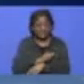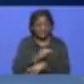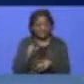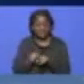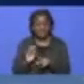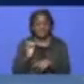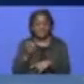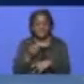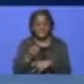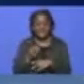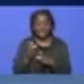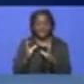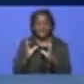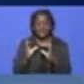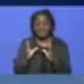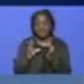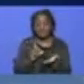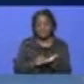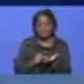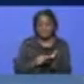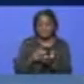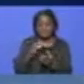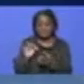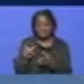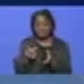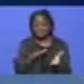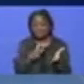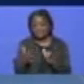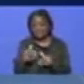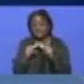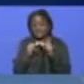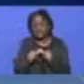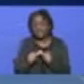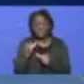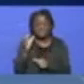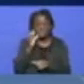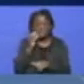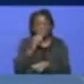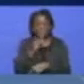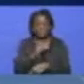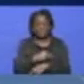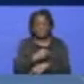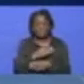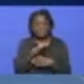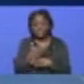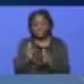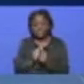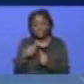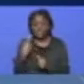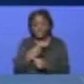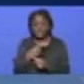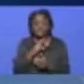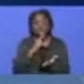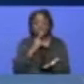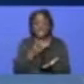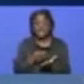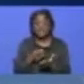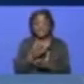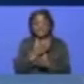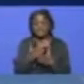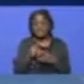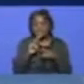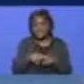As our coverage of Cabinet Minister Obi Wilchcombe's death continues, our Cleopatra Murphy shares with us the reaction of some